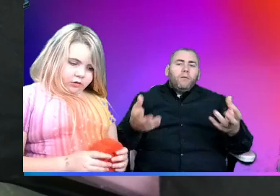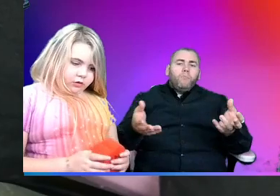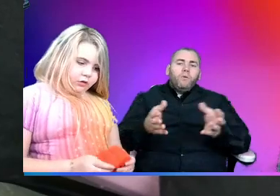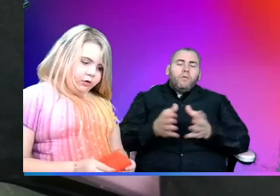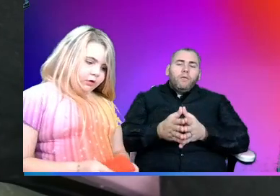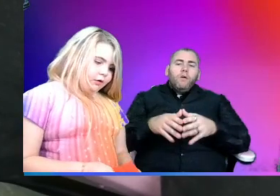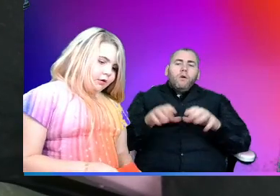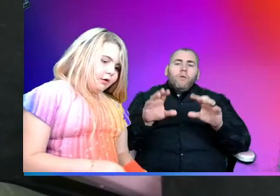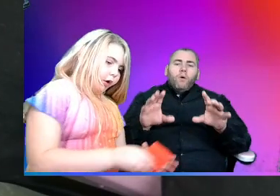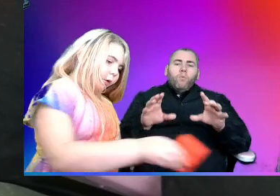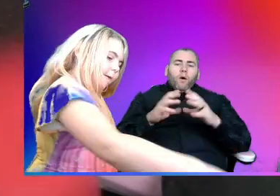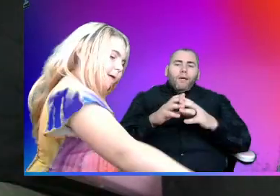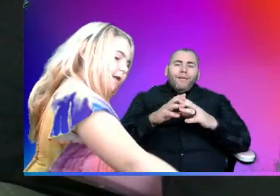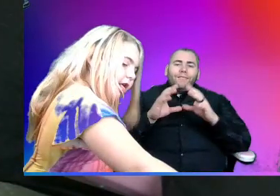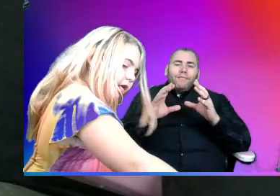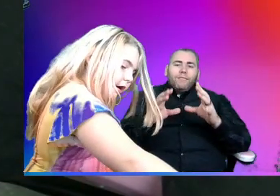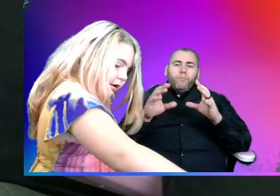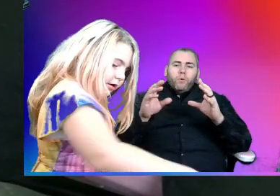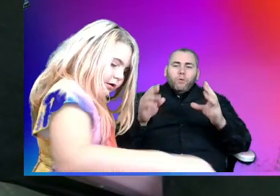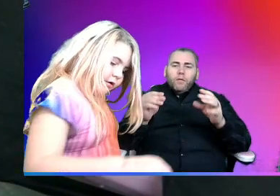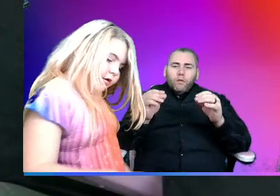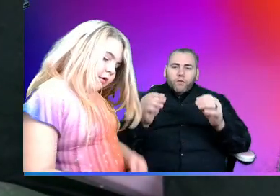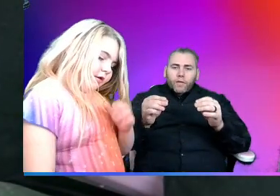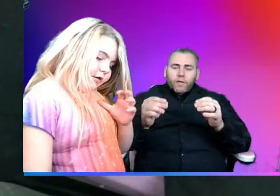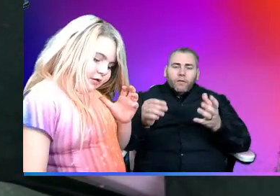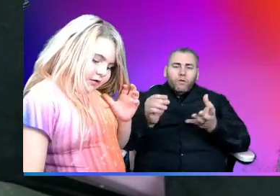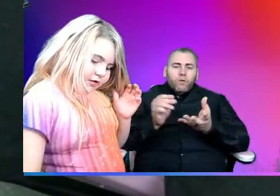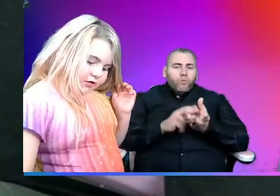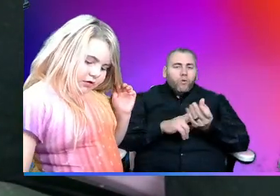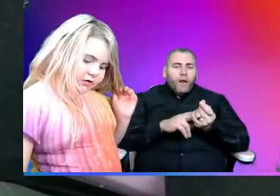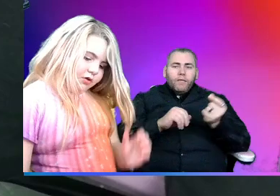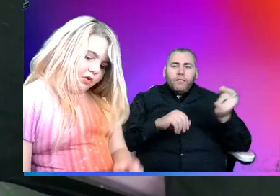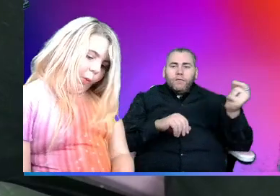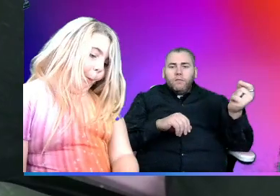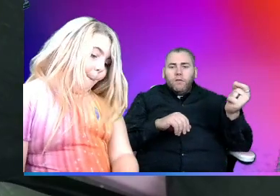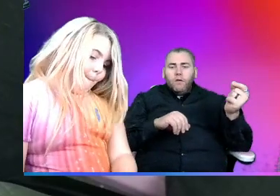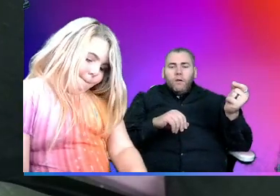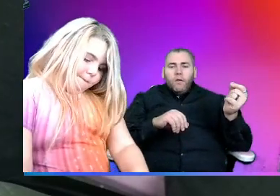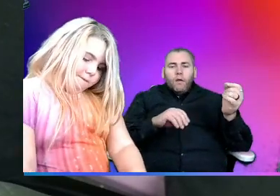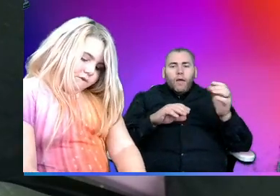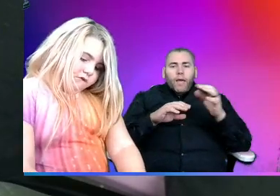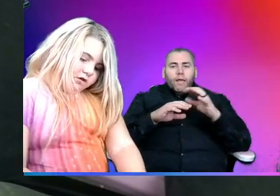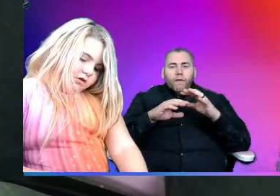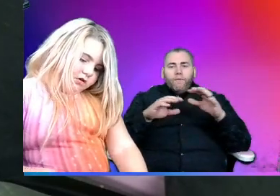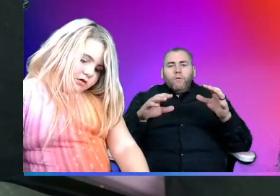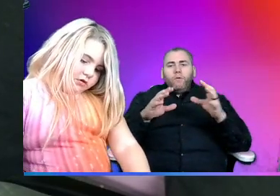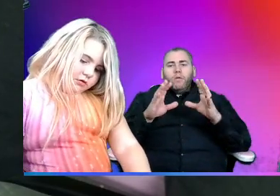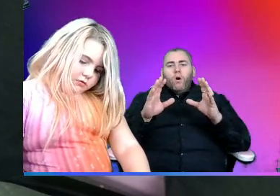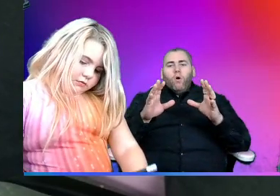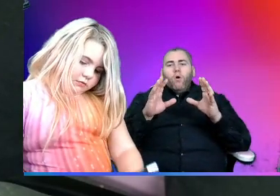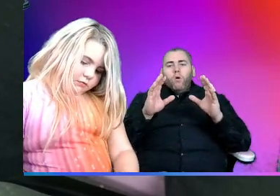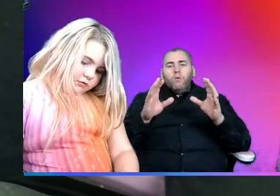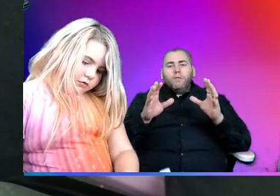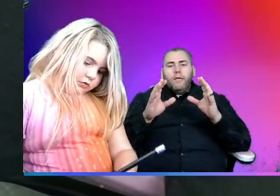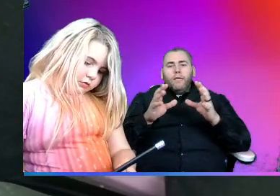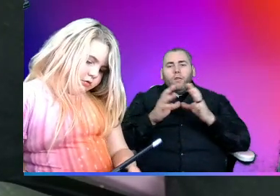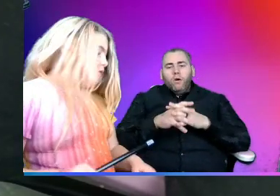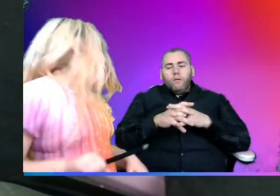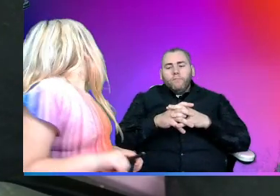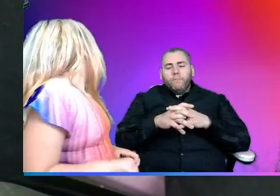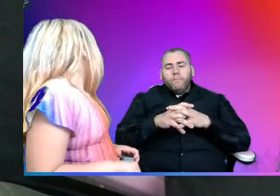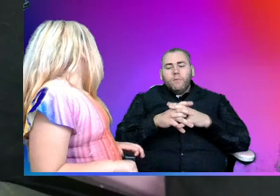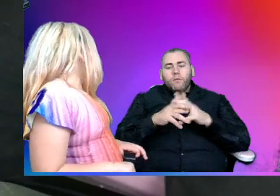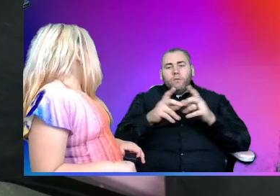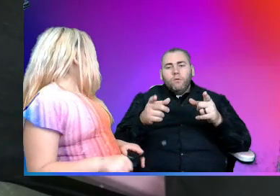can keep building. But one simple little thing that you can practice and have fun with it all day